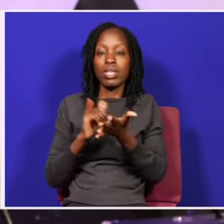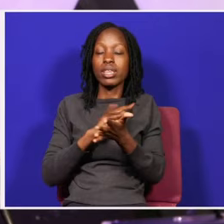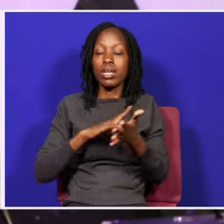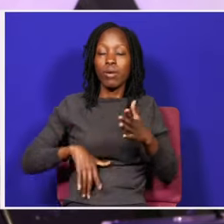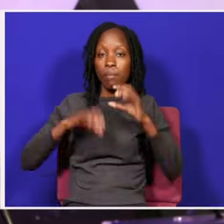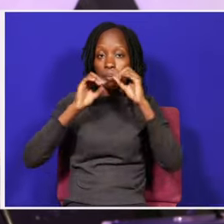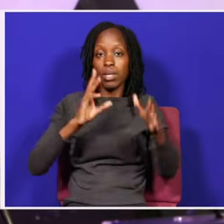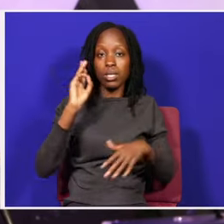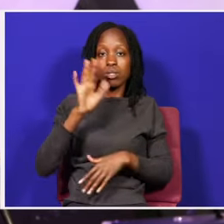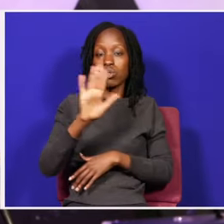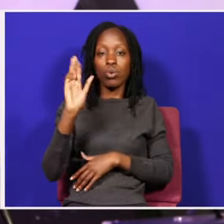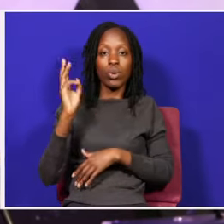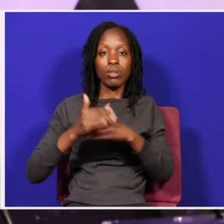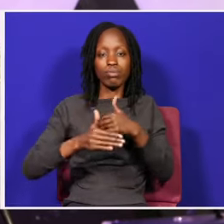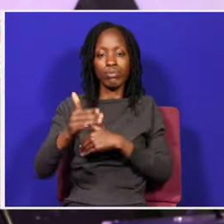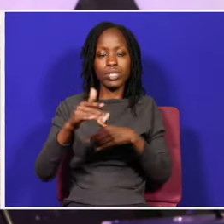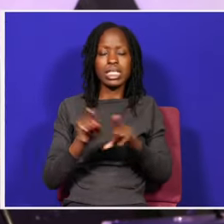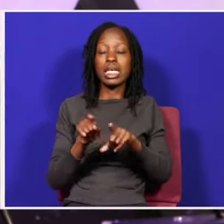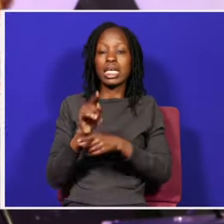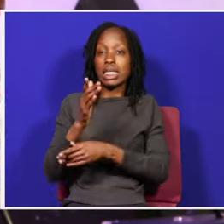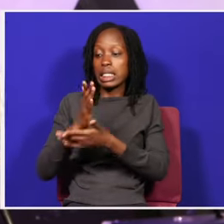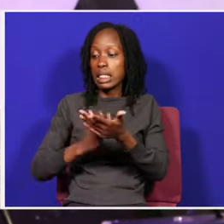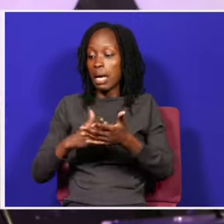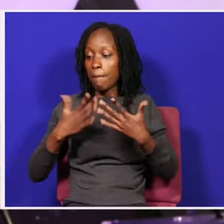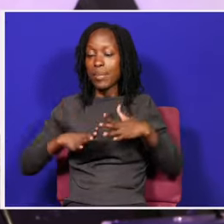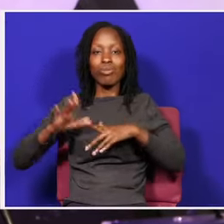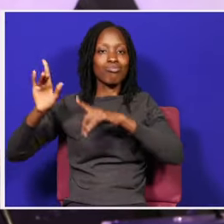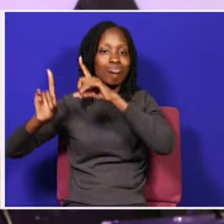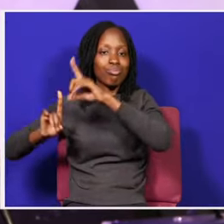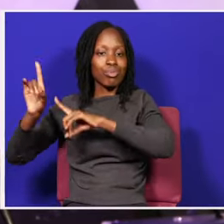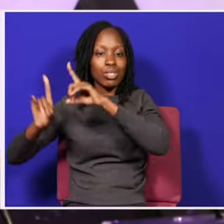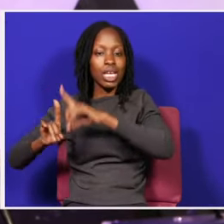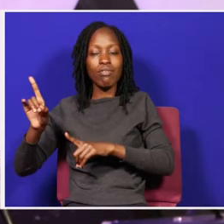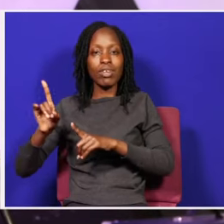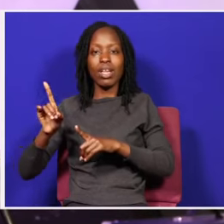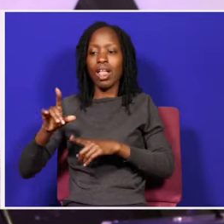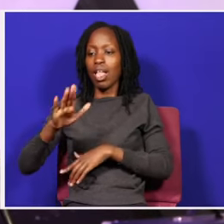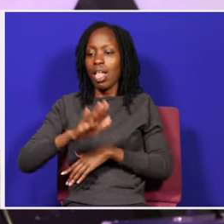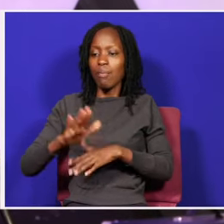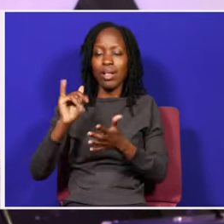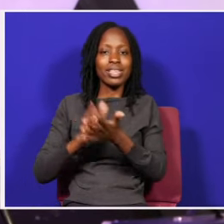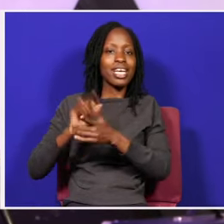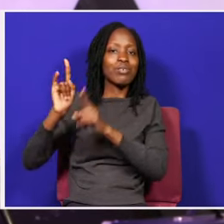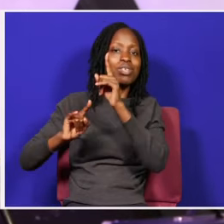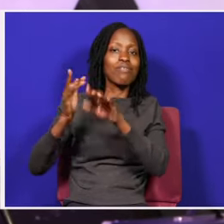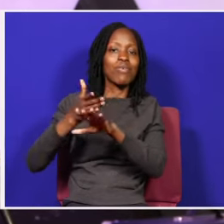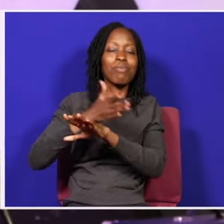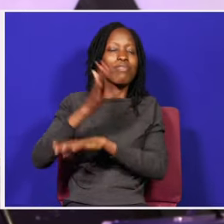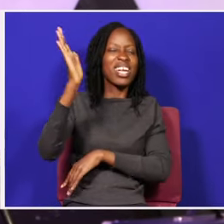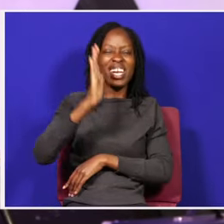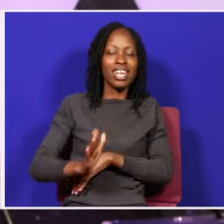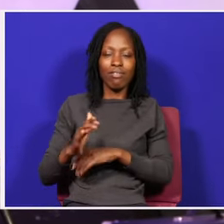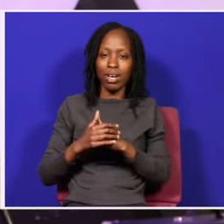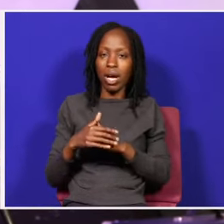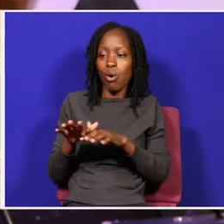bless in the coming days. Some of us traveled to places we had never before